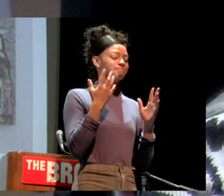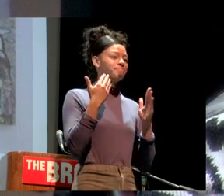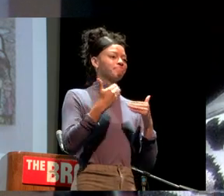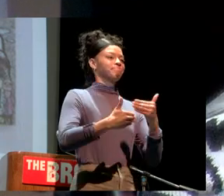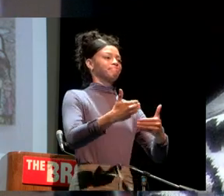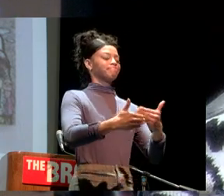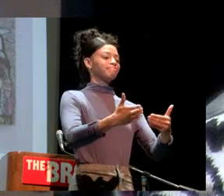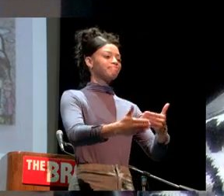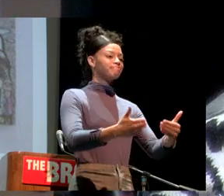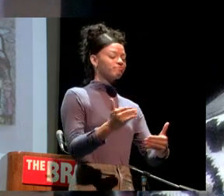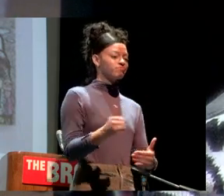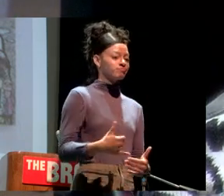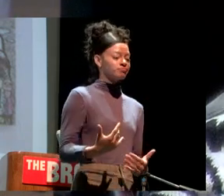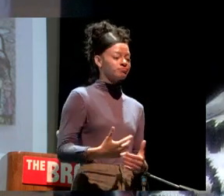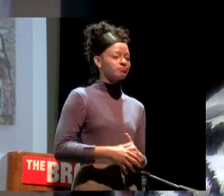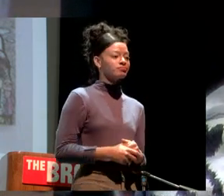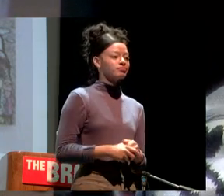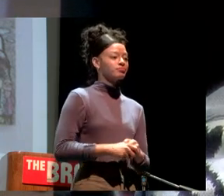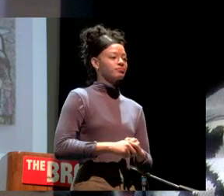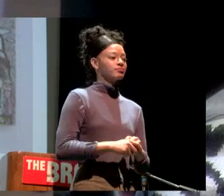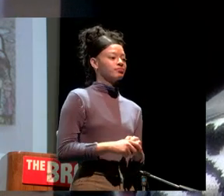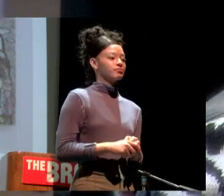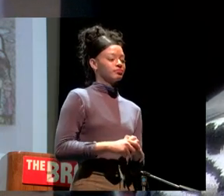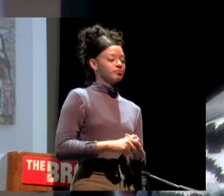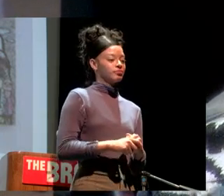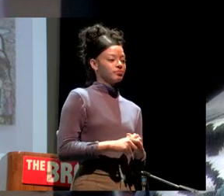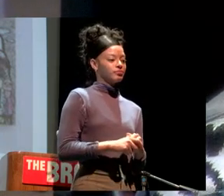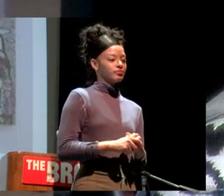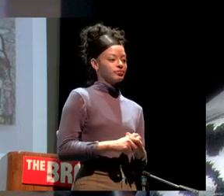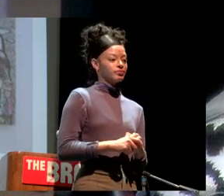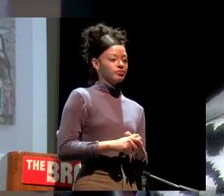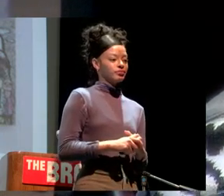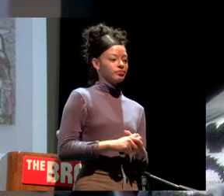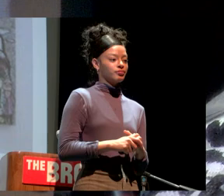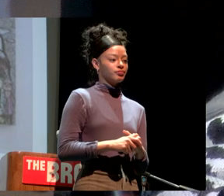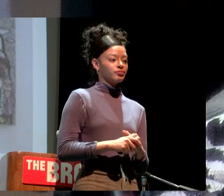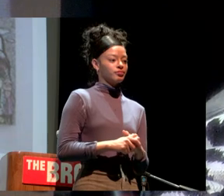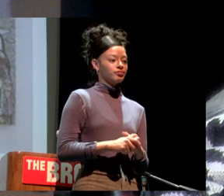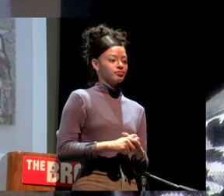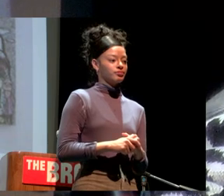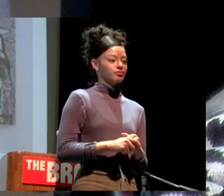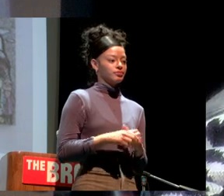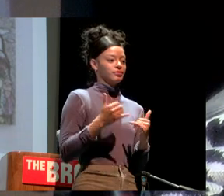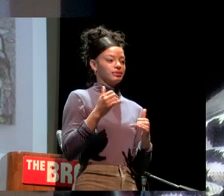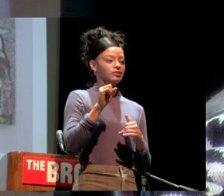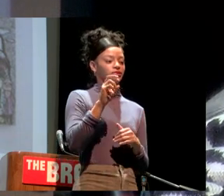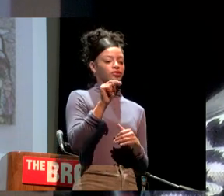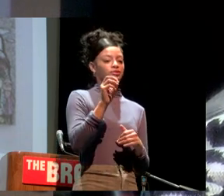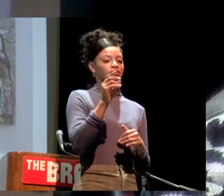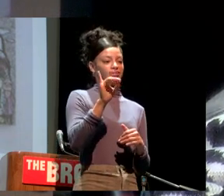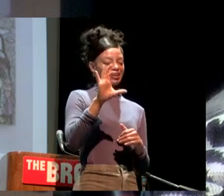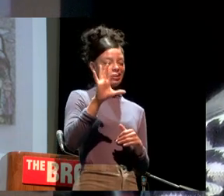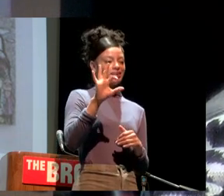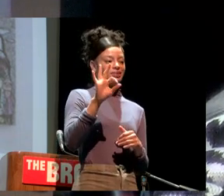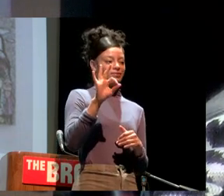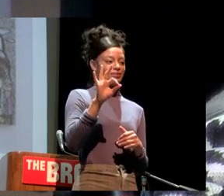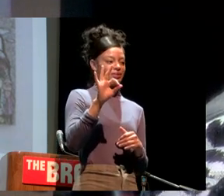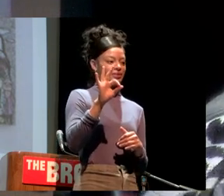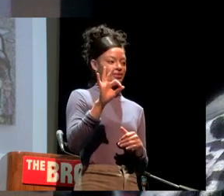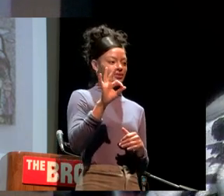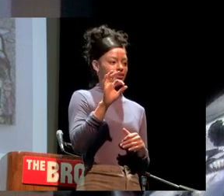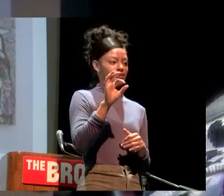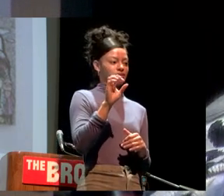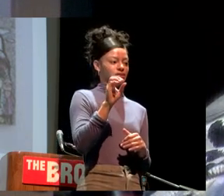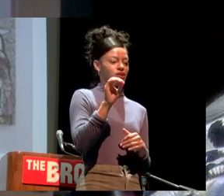know, many times say sci-fi, right? Sci-fi world. So if I will survive in